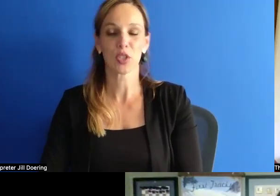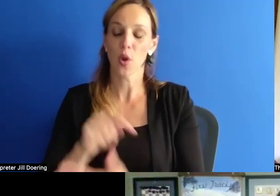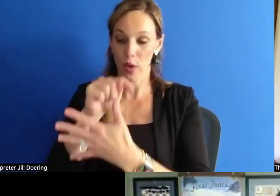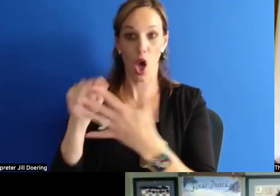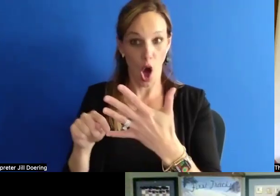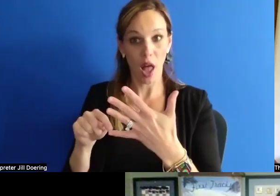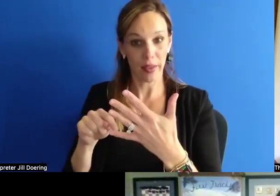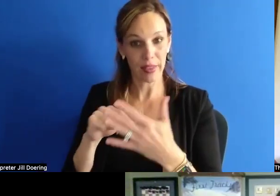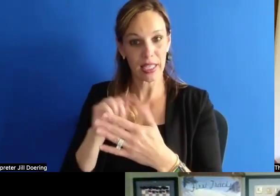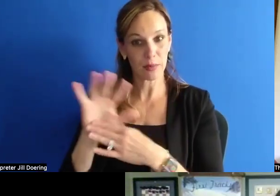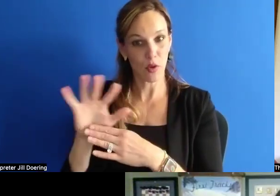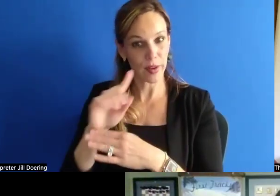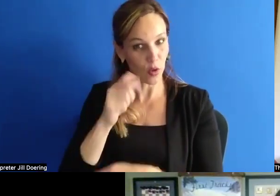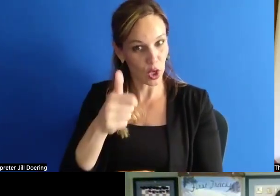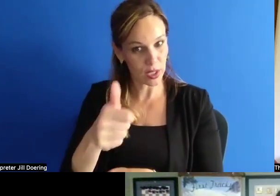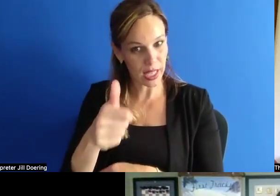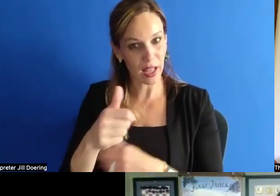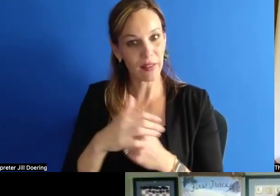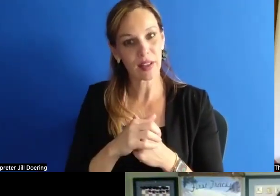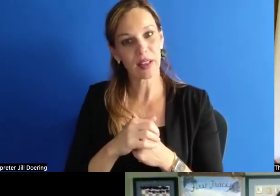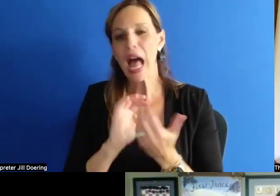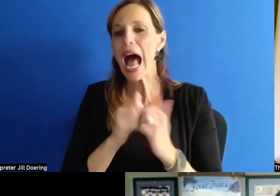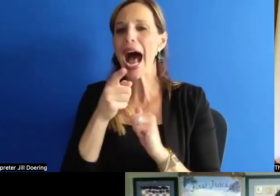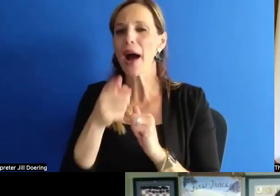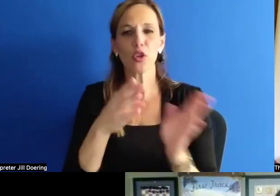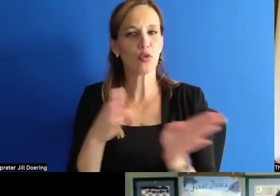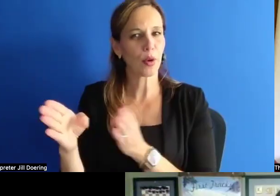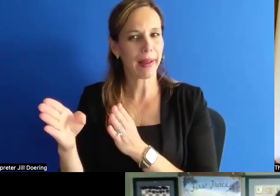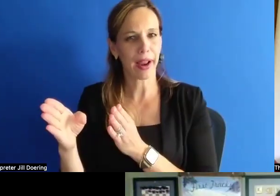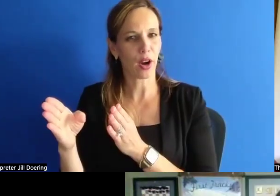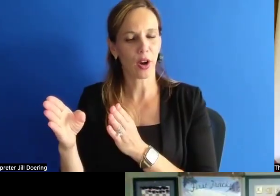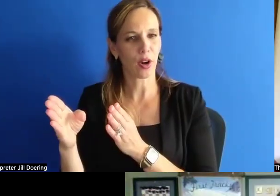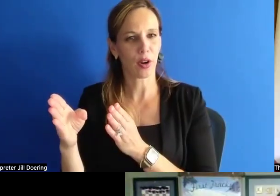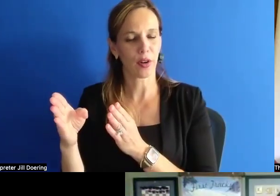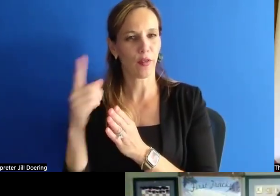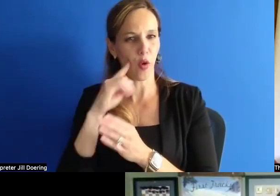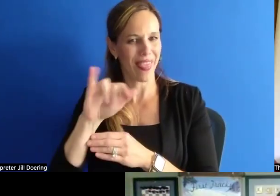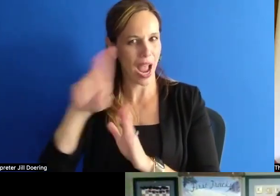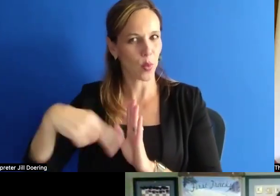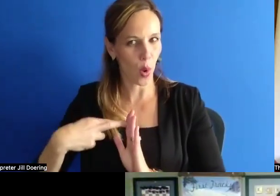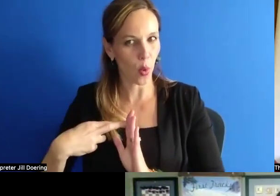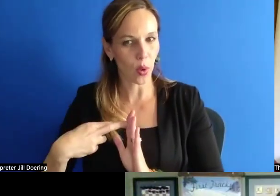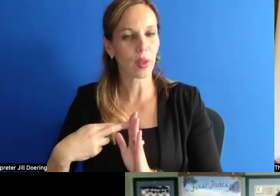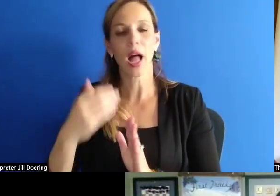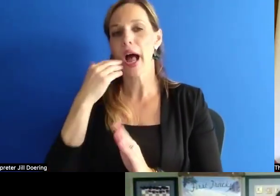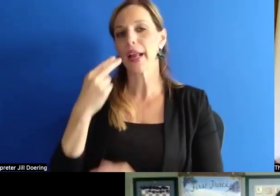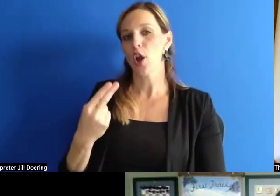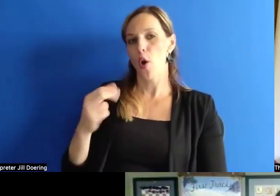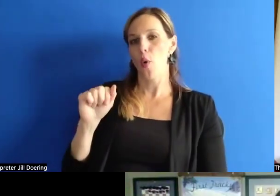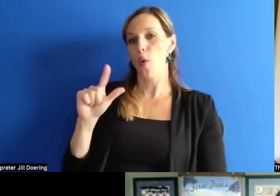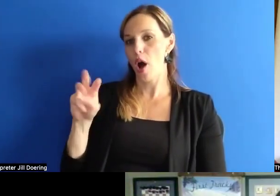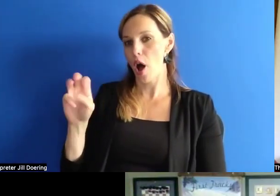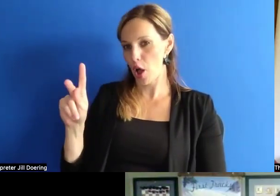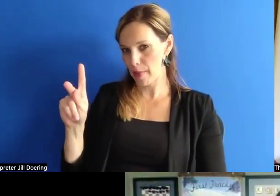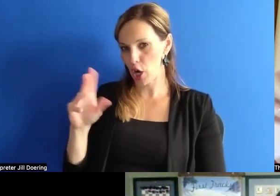for yourself? How do you prepare for the war? So I know Hallmark and everybody likes to take